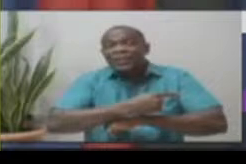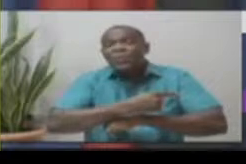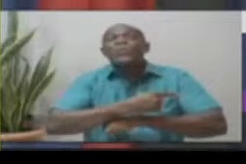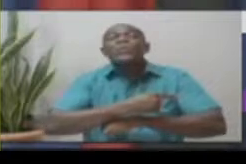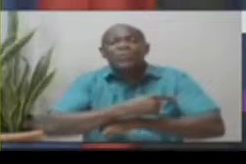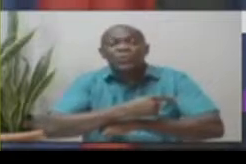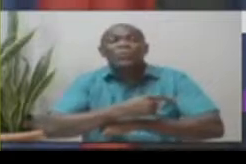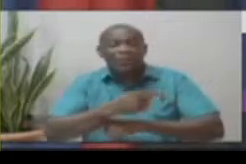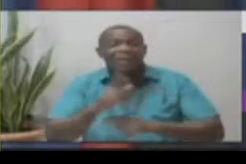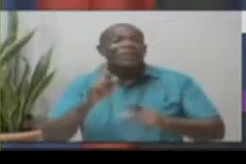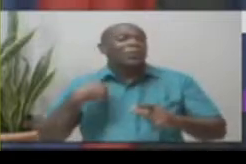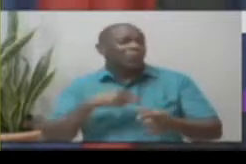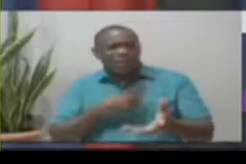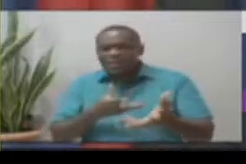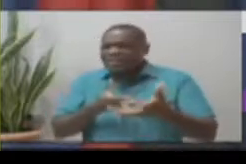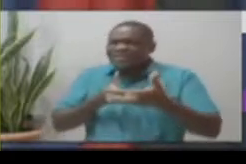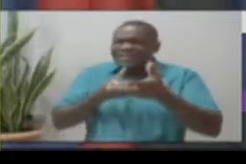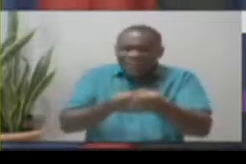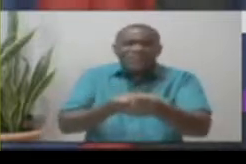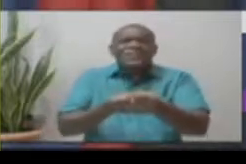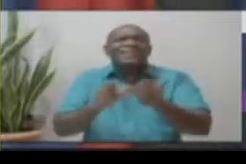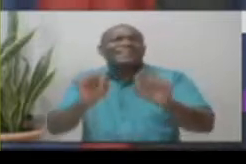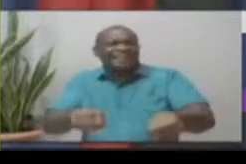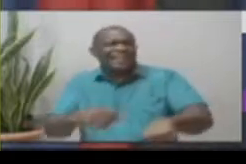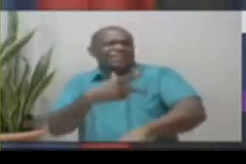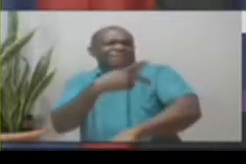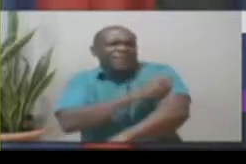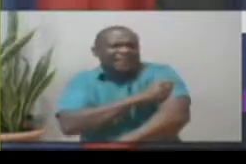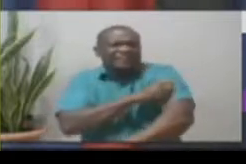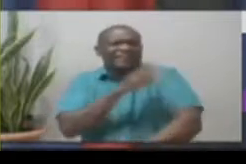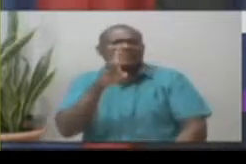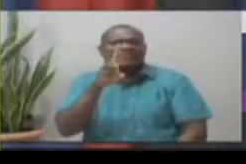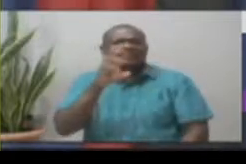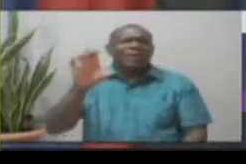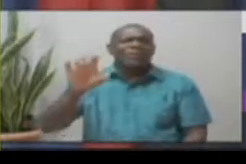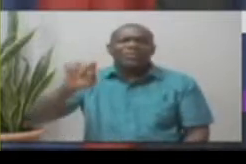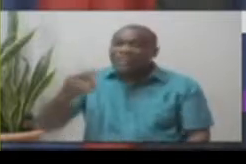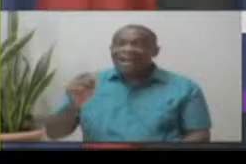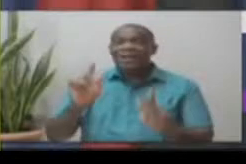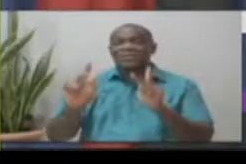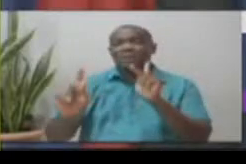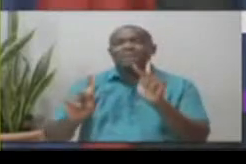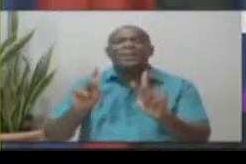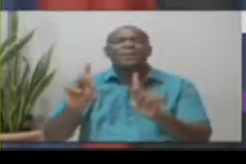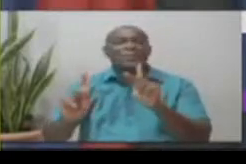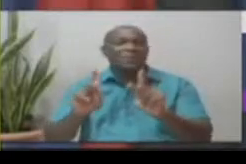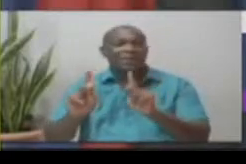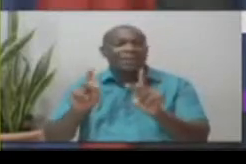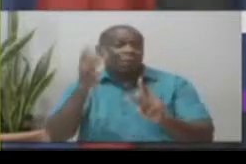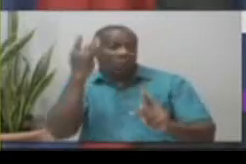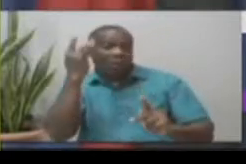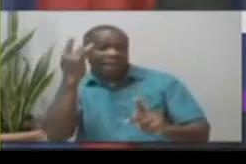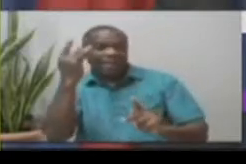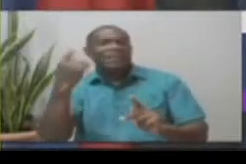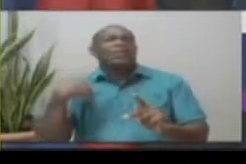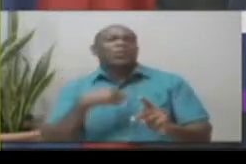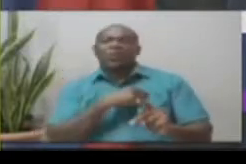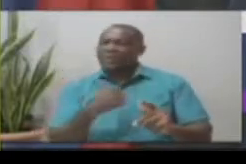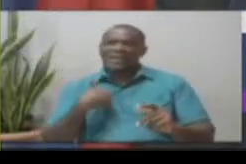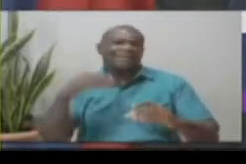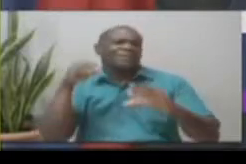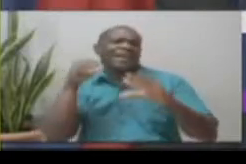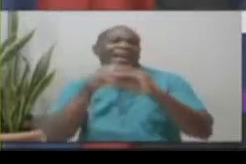being able to vaccinate 600,000 people because we have access to 1.2 million